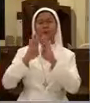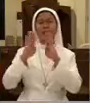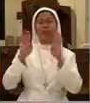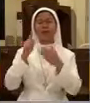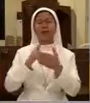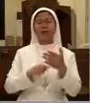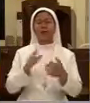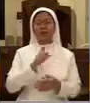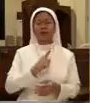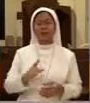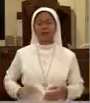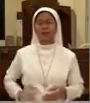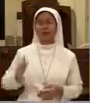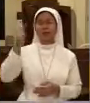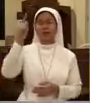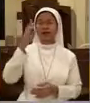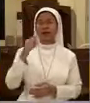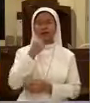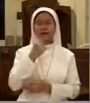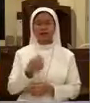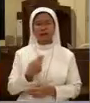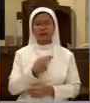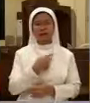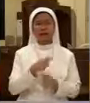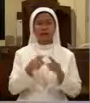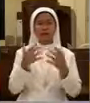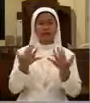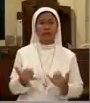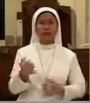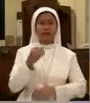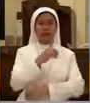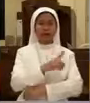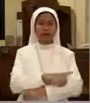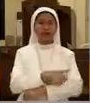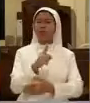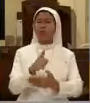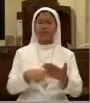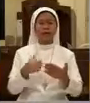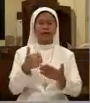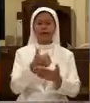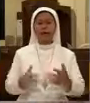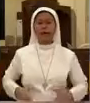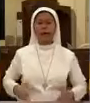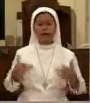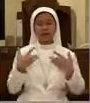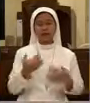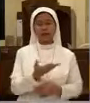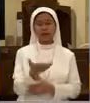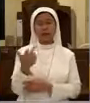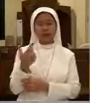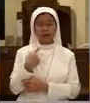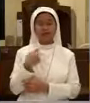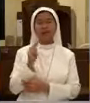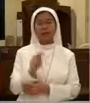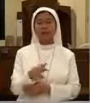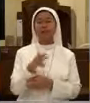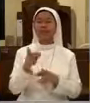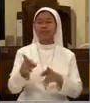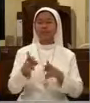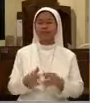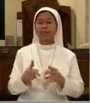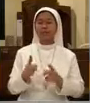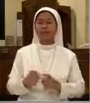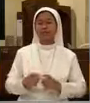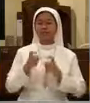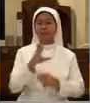sends us. But today, whatever your state of life may be, receive the gift and